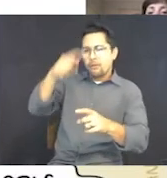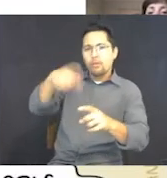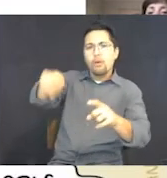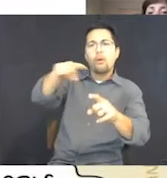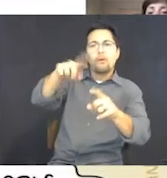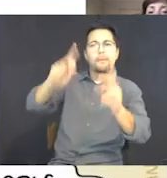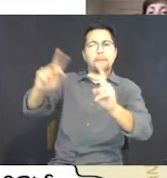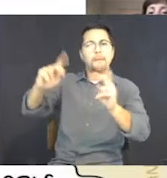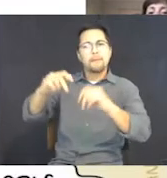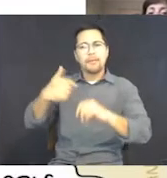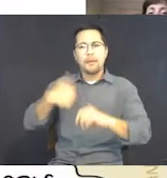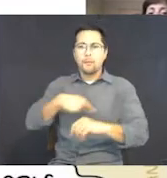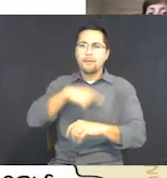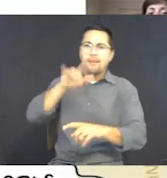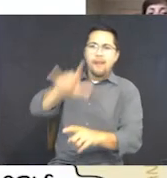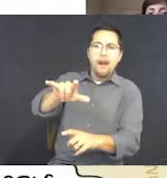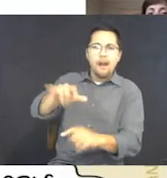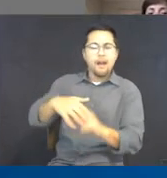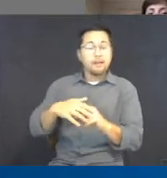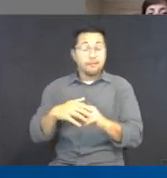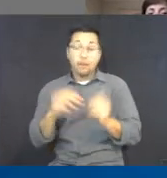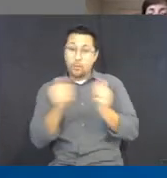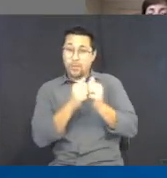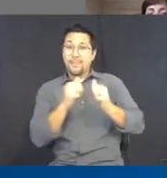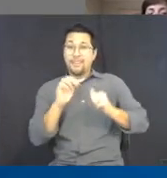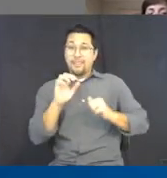and where they want to live.